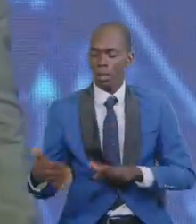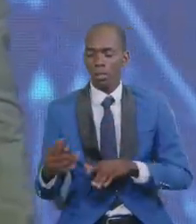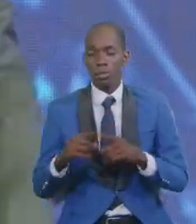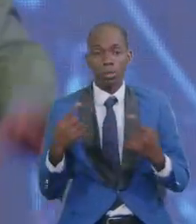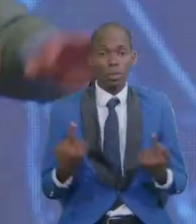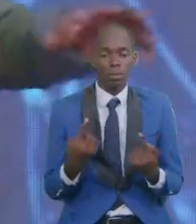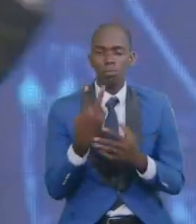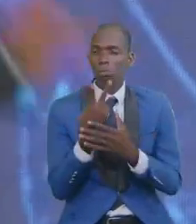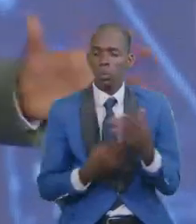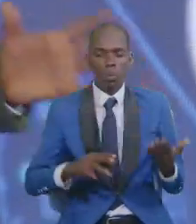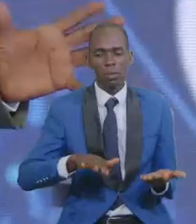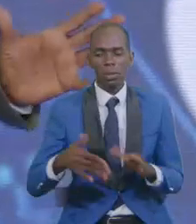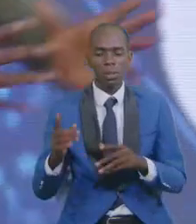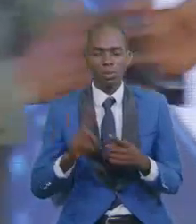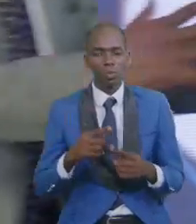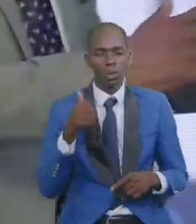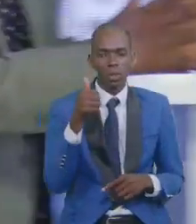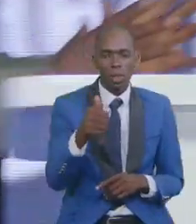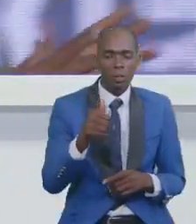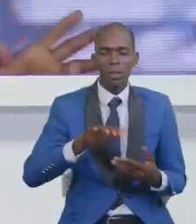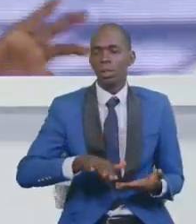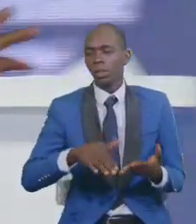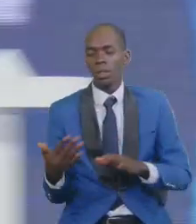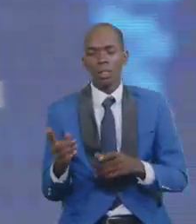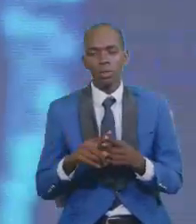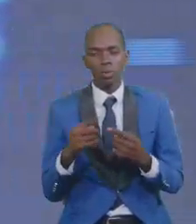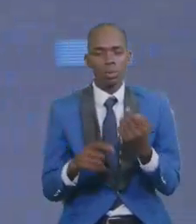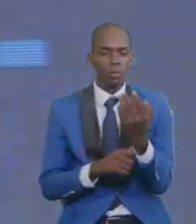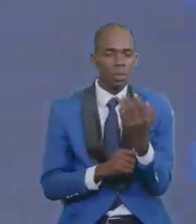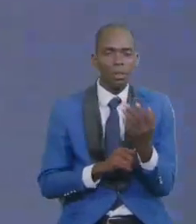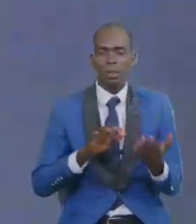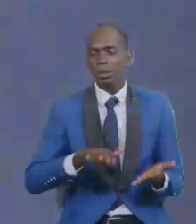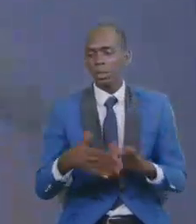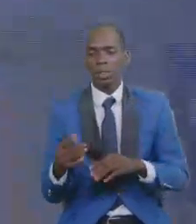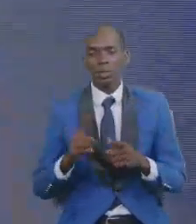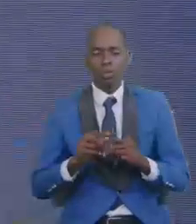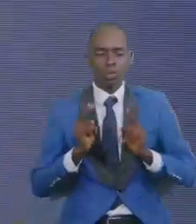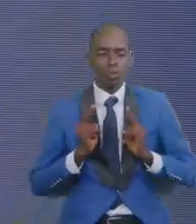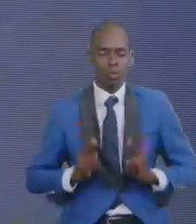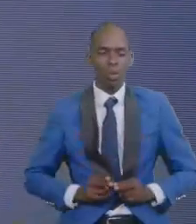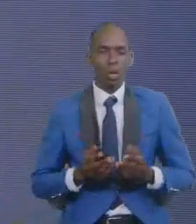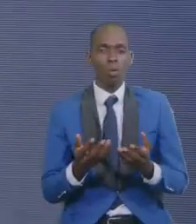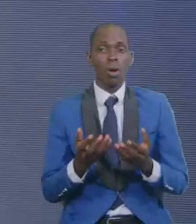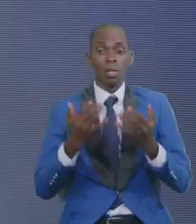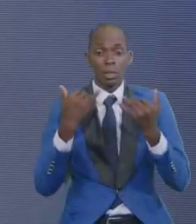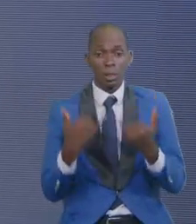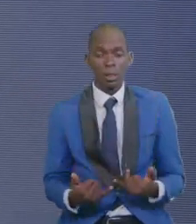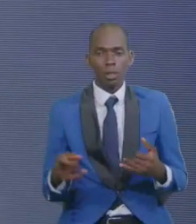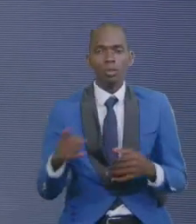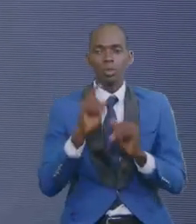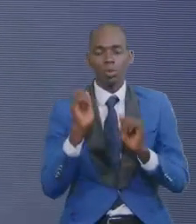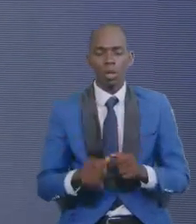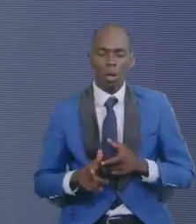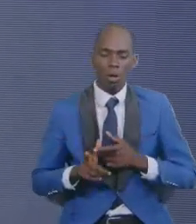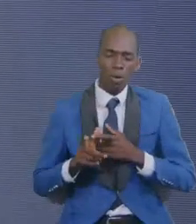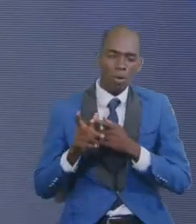to self, you die to the flesh, you die to human desire. Now you can run the race that